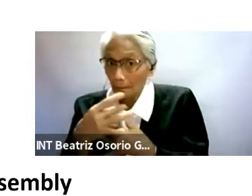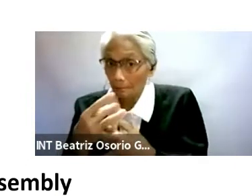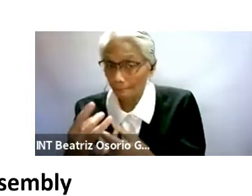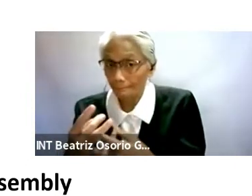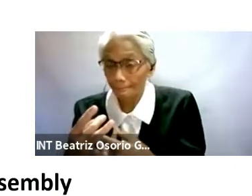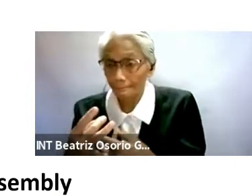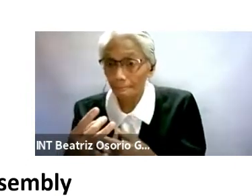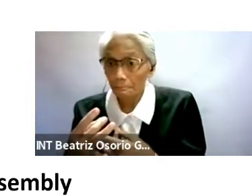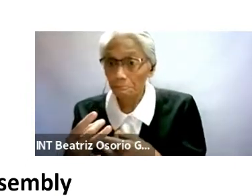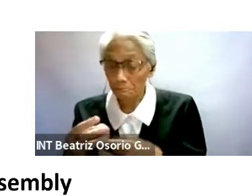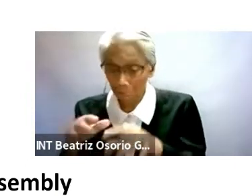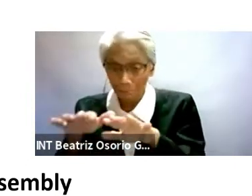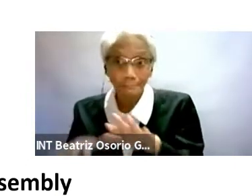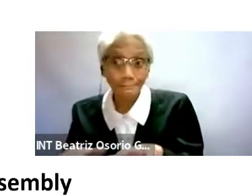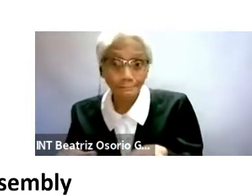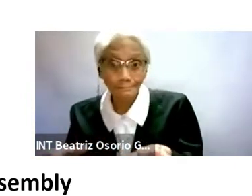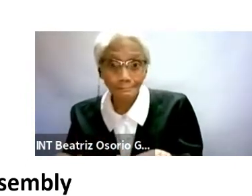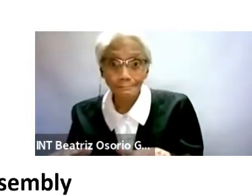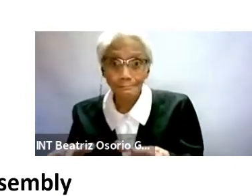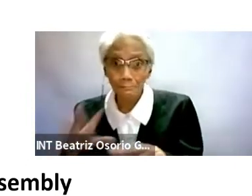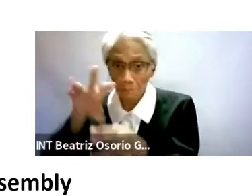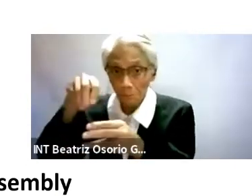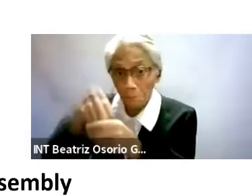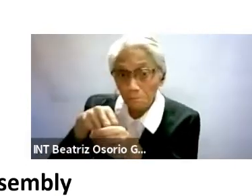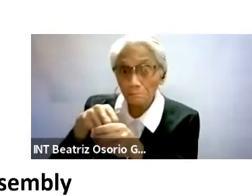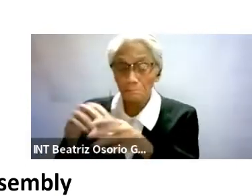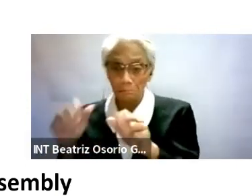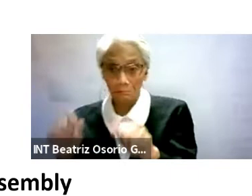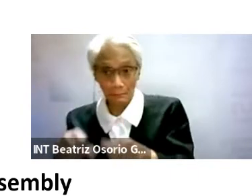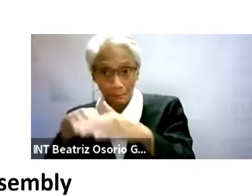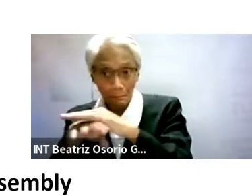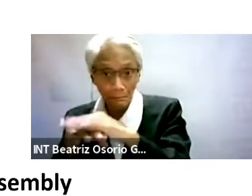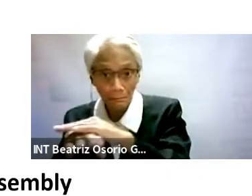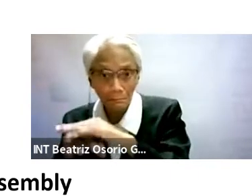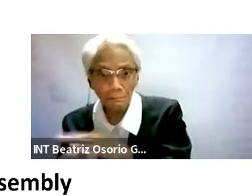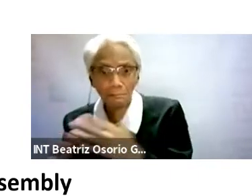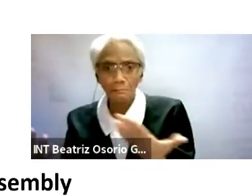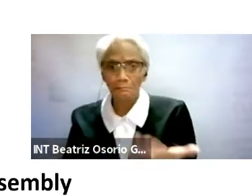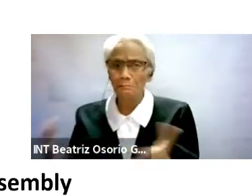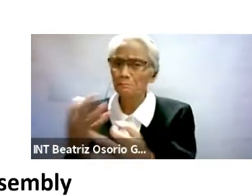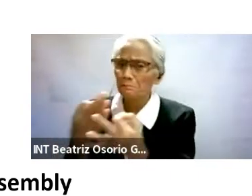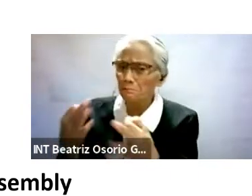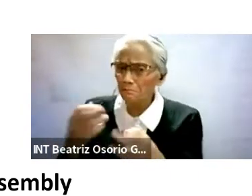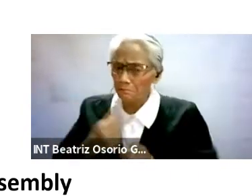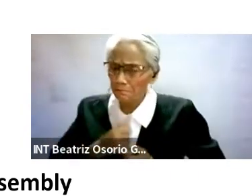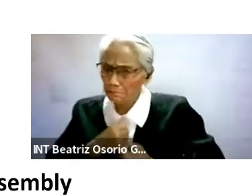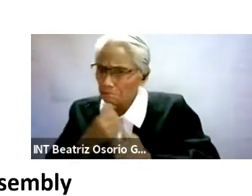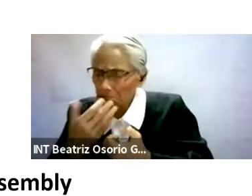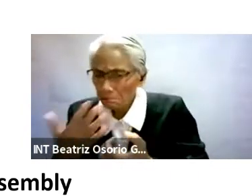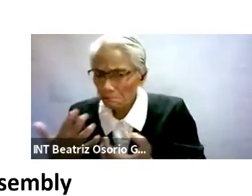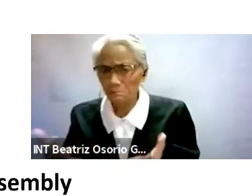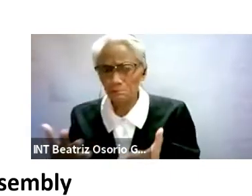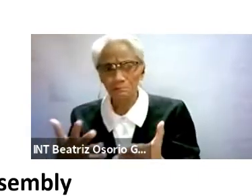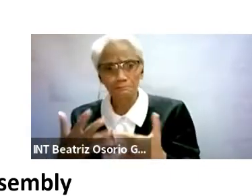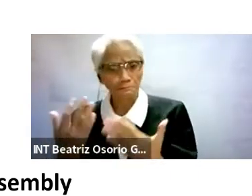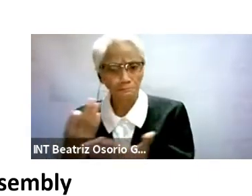check. Evolving capacities, check. Access, non-discrimination, privacy, autonomy, protection,